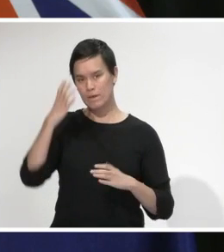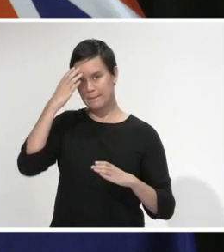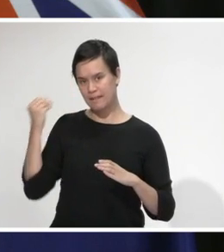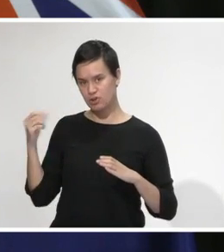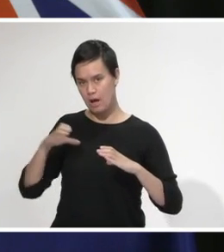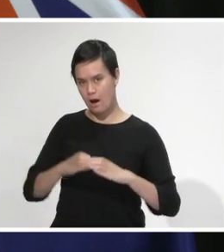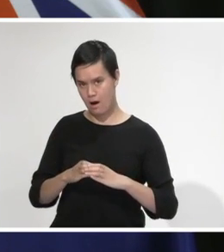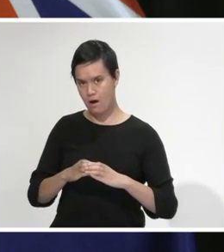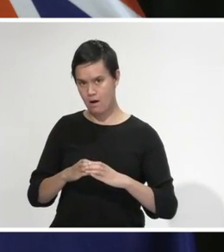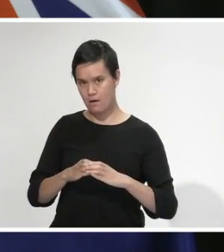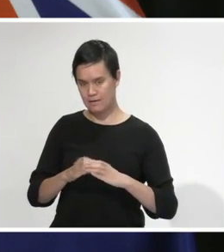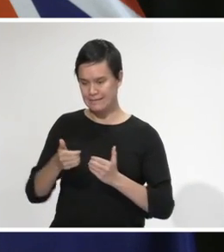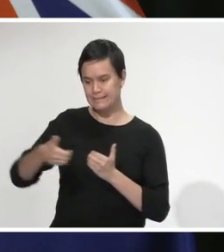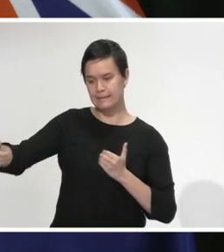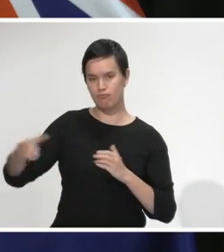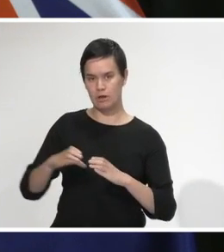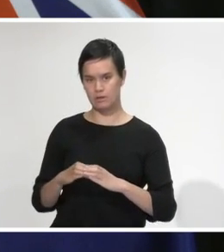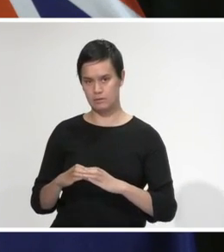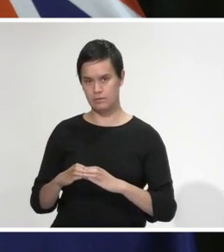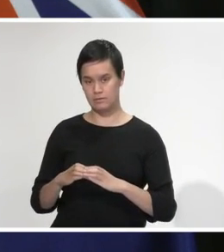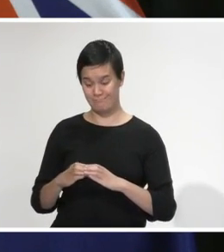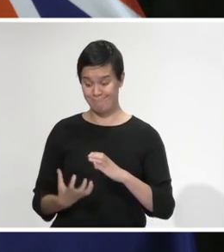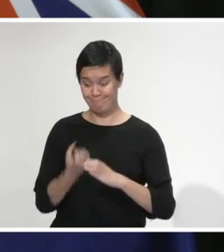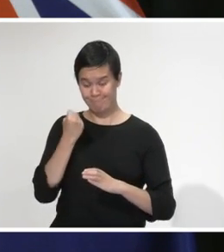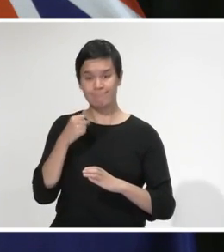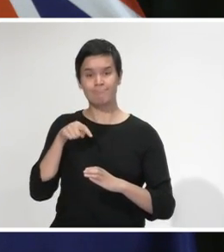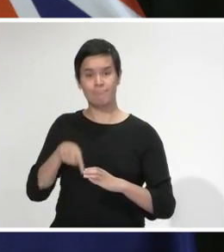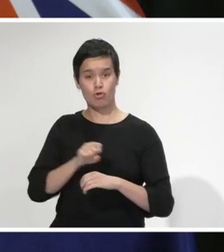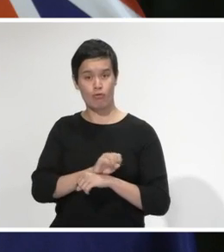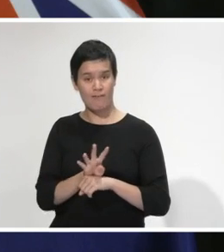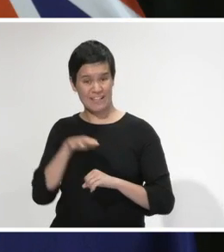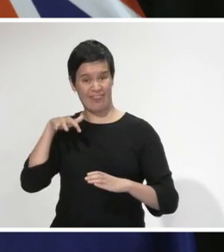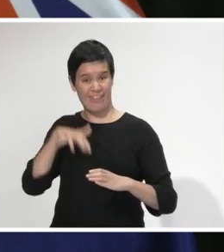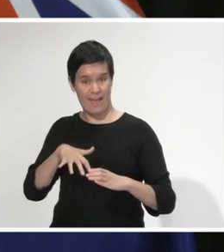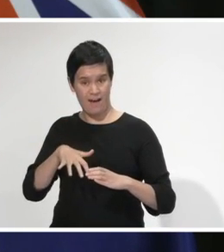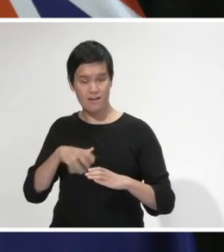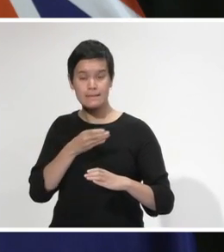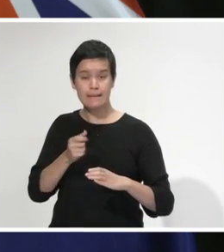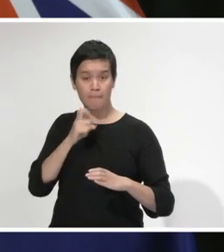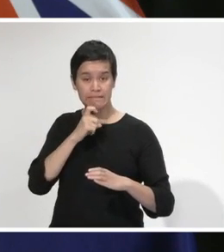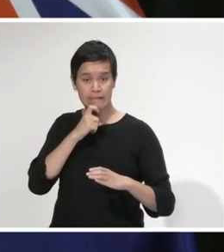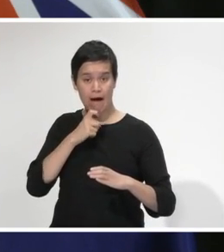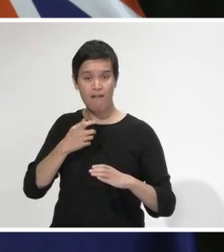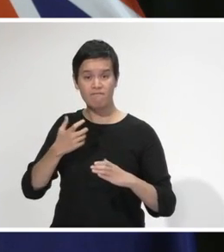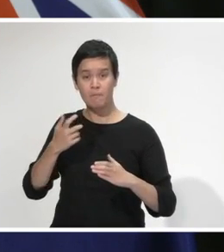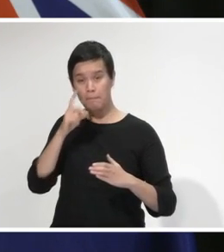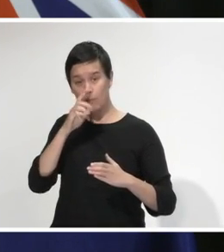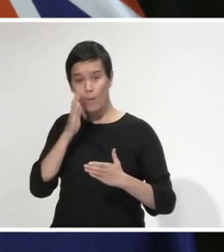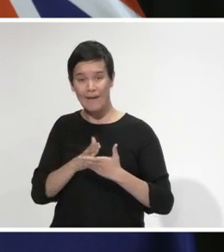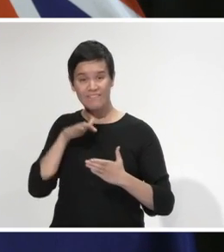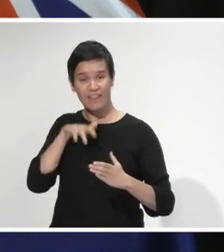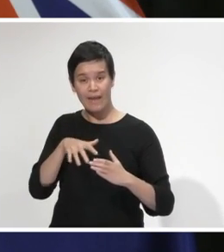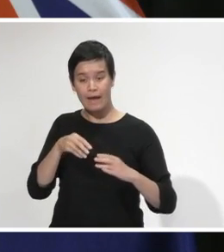of the facility, and because of their high needs and also because there were infections amongst staff members, it wasn't possible for them to